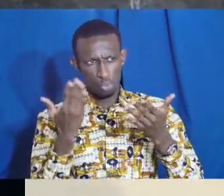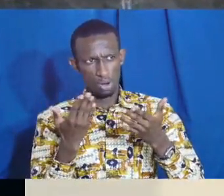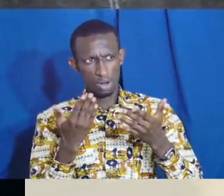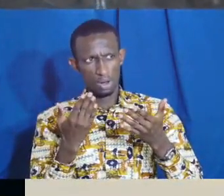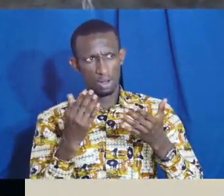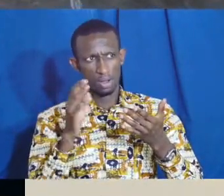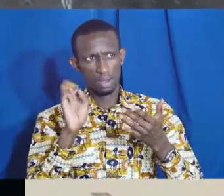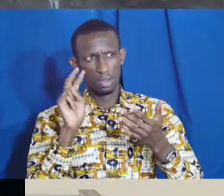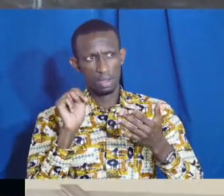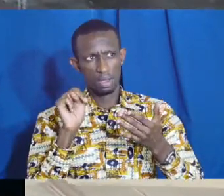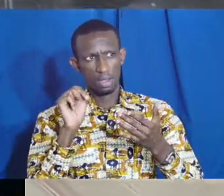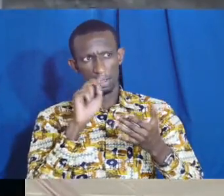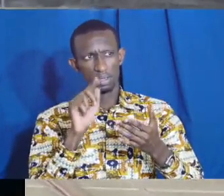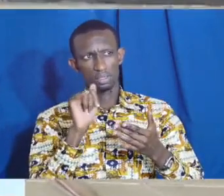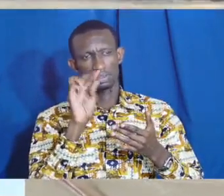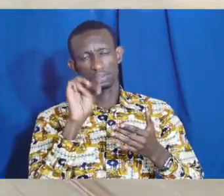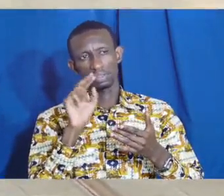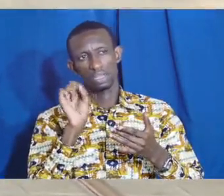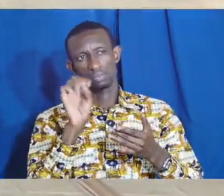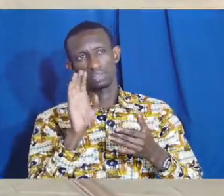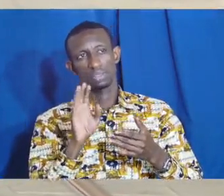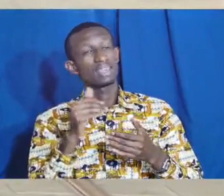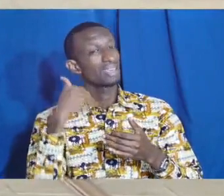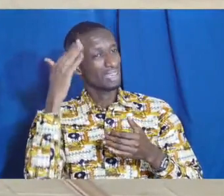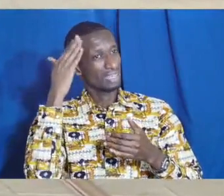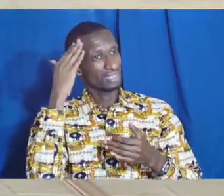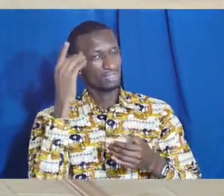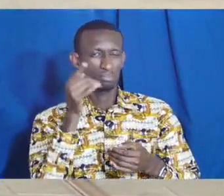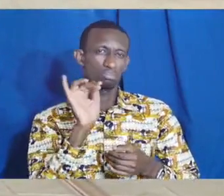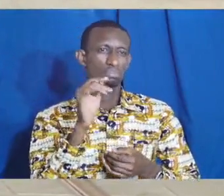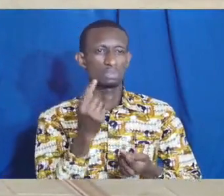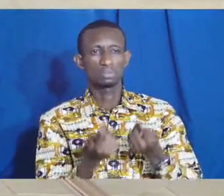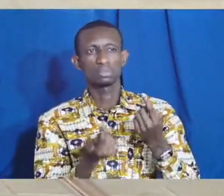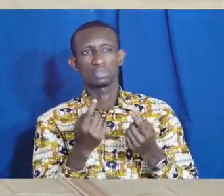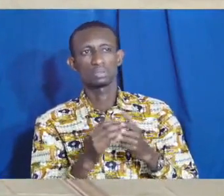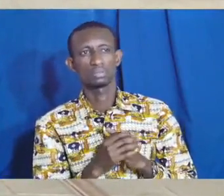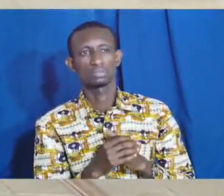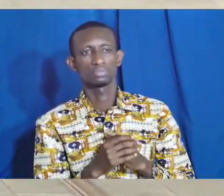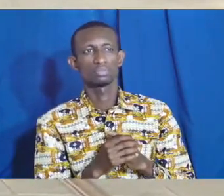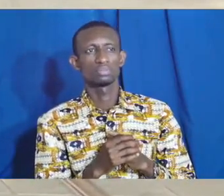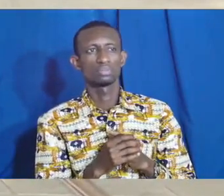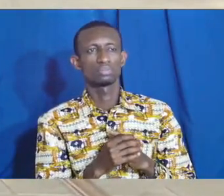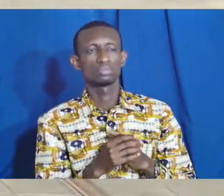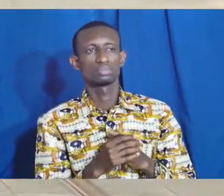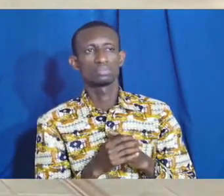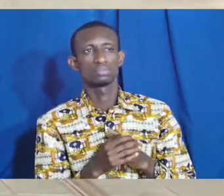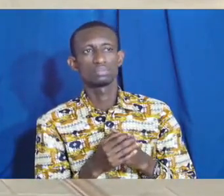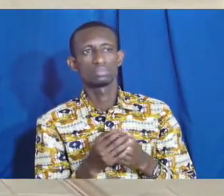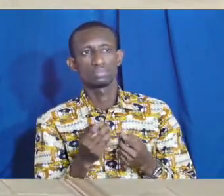of you can have some stains on your clothes. When you have a stain on your piece